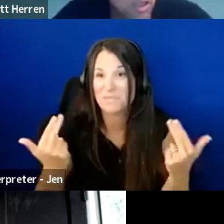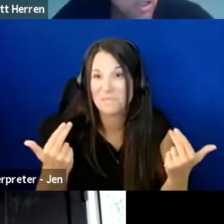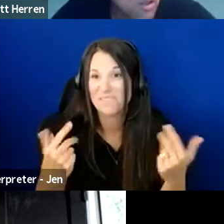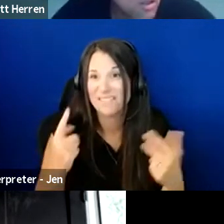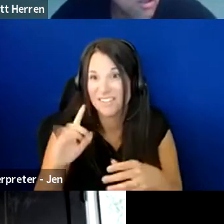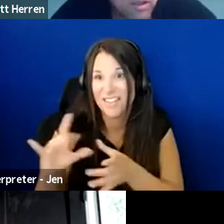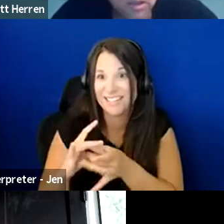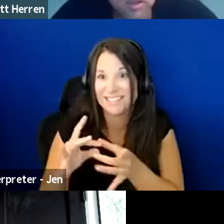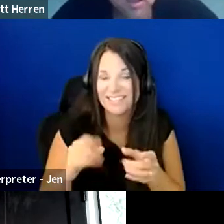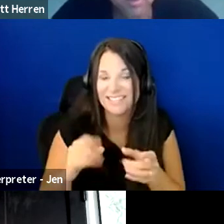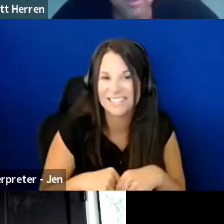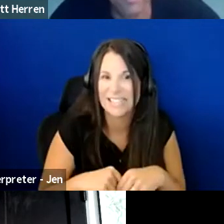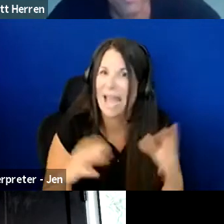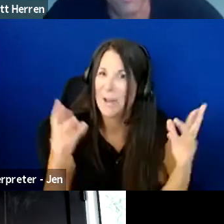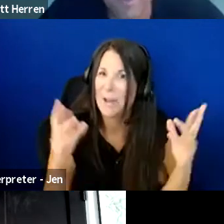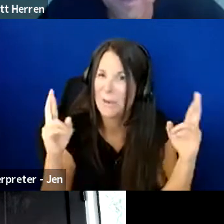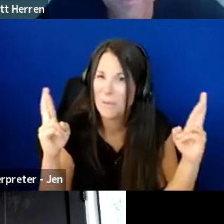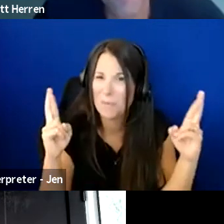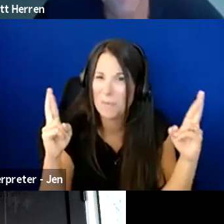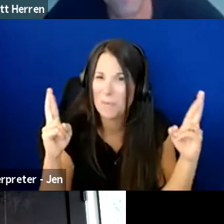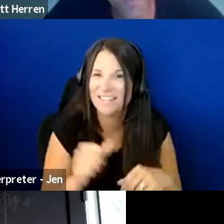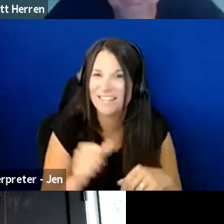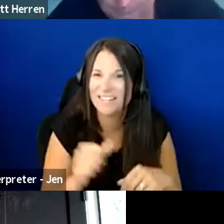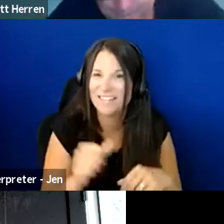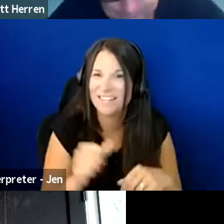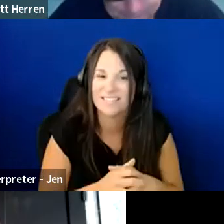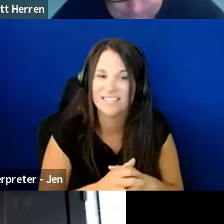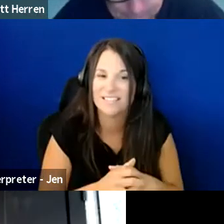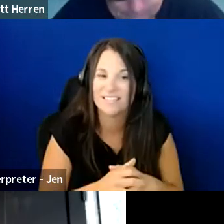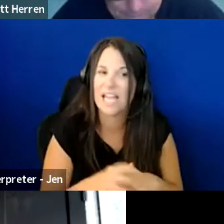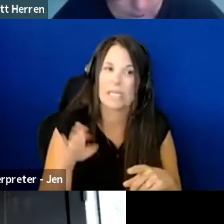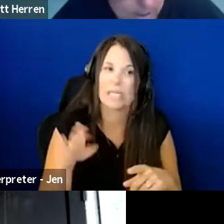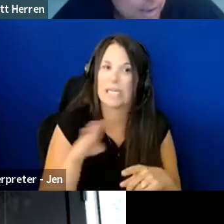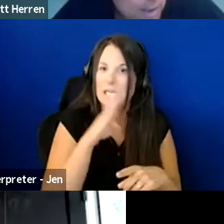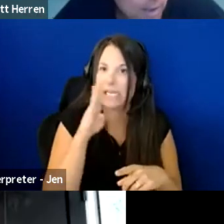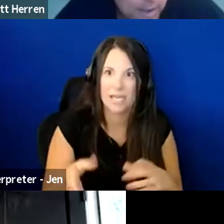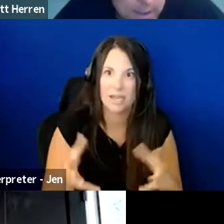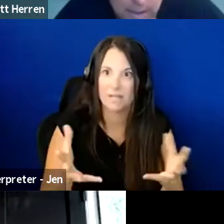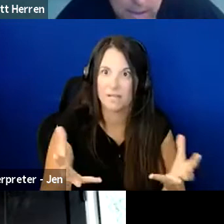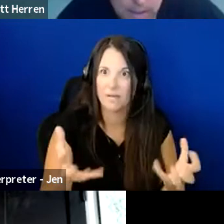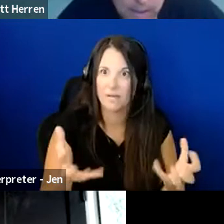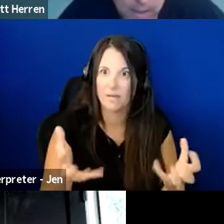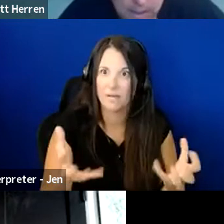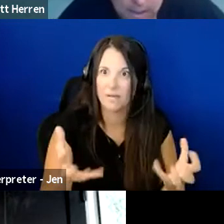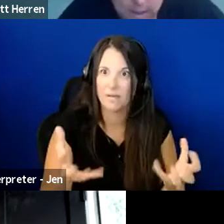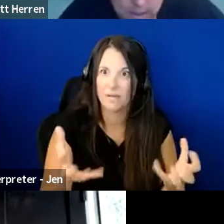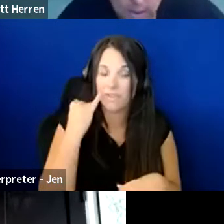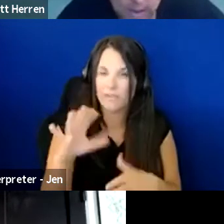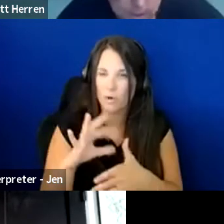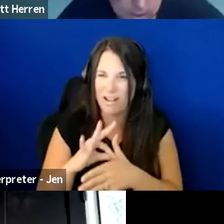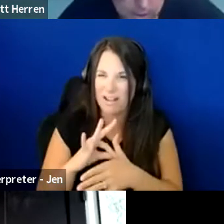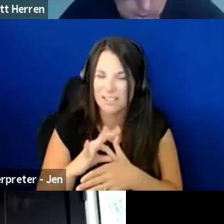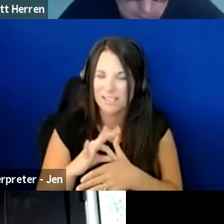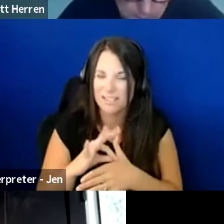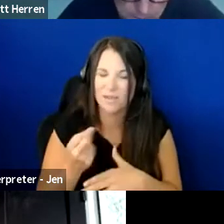sounds like it shouldn't. I hope not. We never want to, pull anyone's content or,